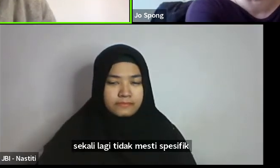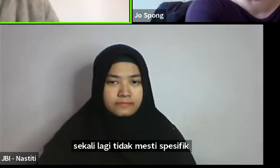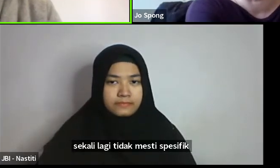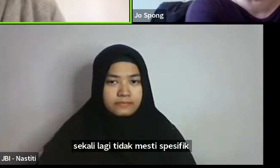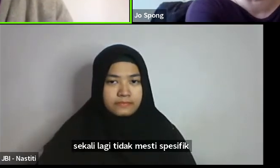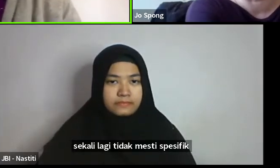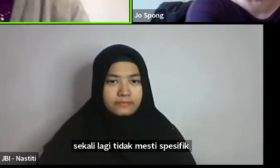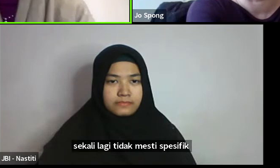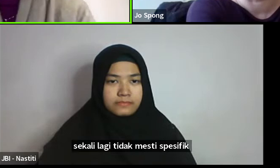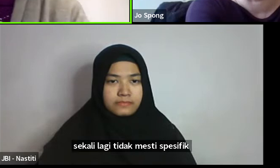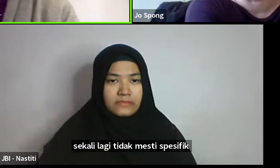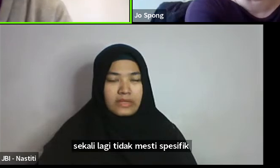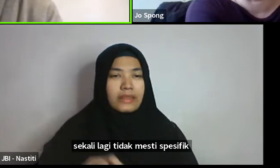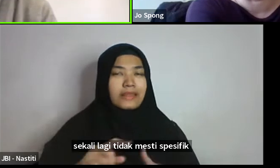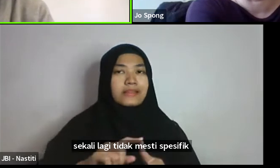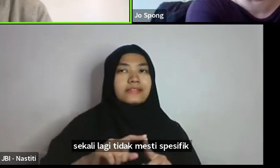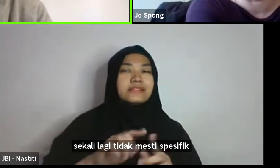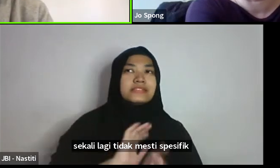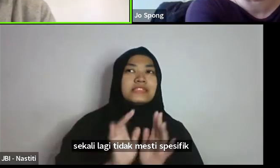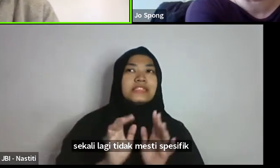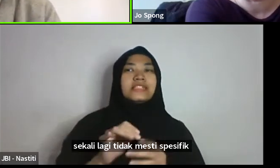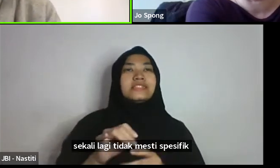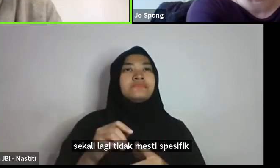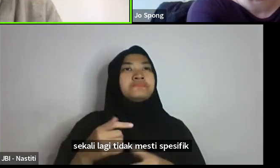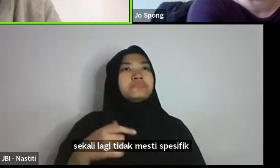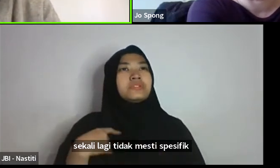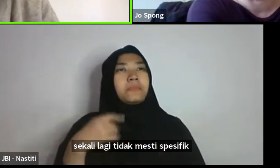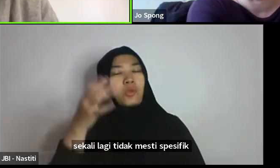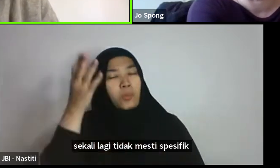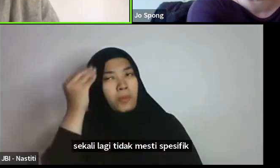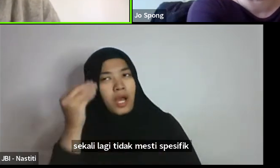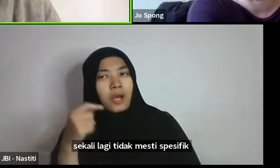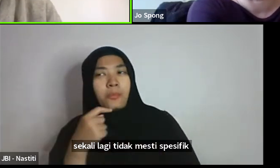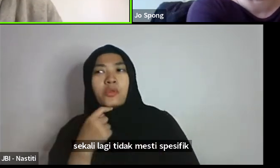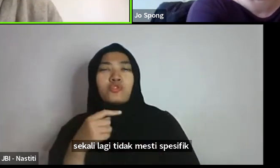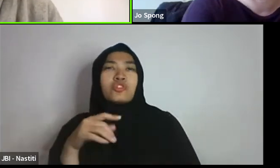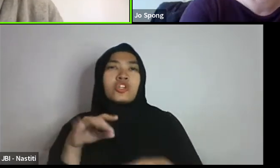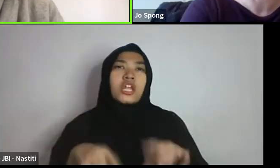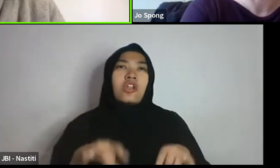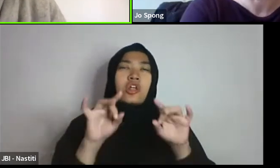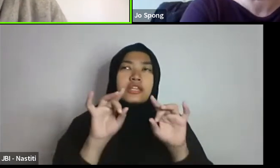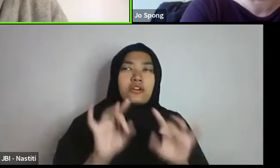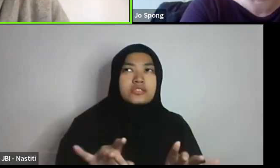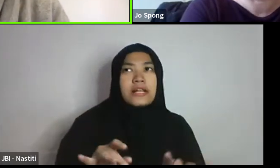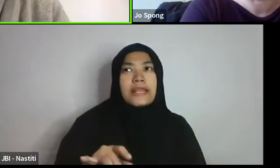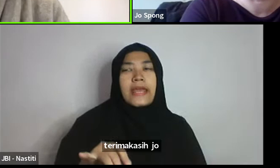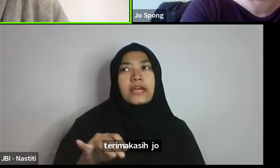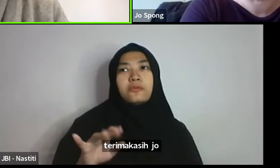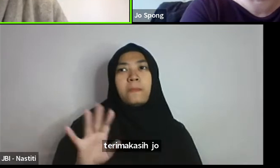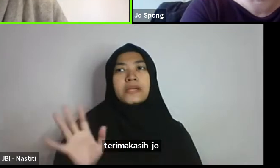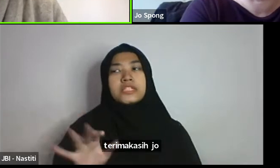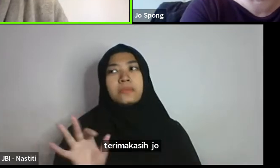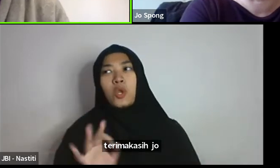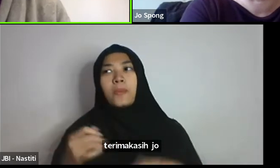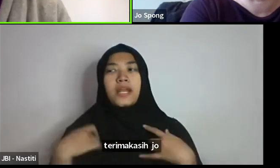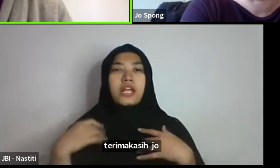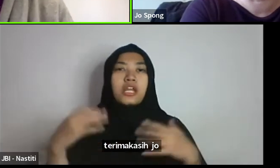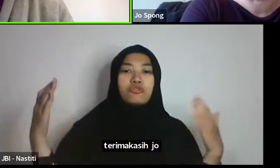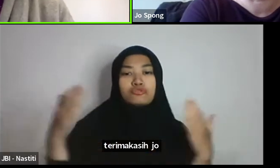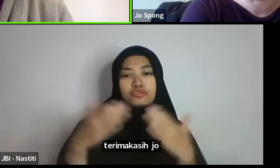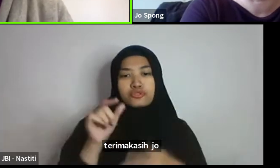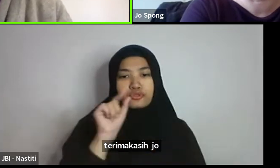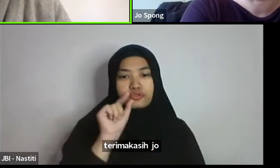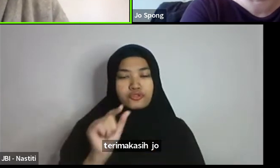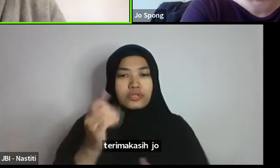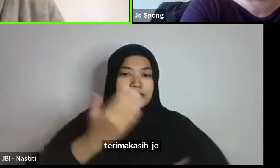Thank you so much, Joe. I think we move on to the next questions. We might ask Hans and also Ibu Yeni and